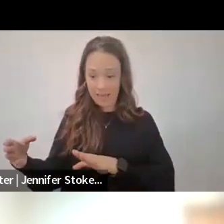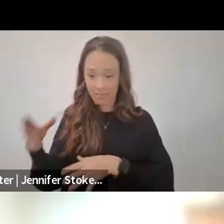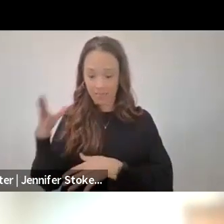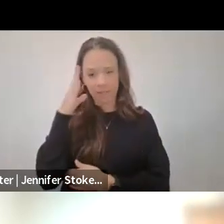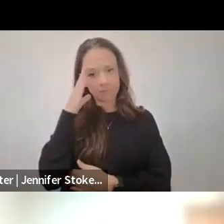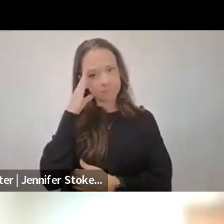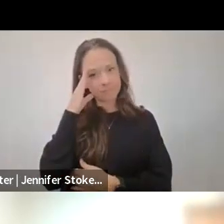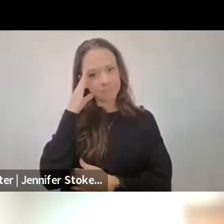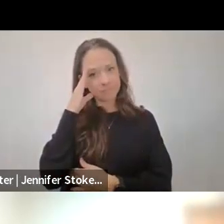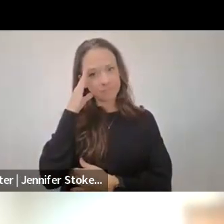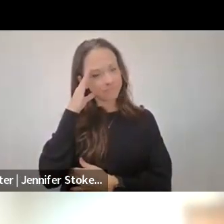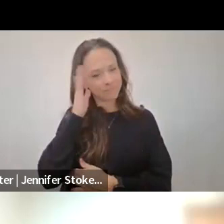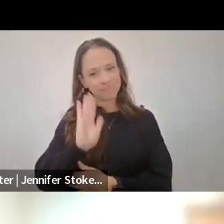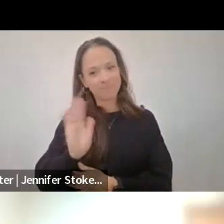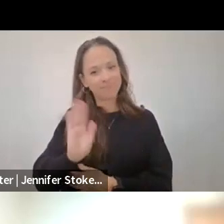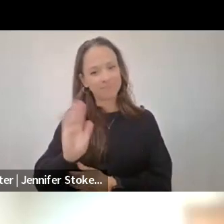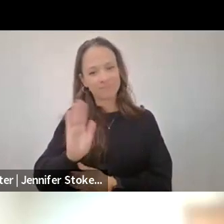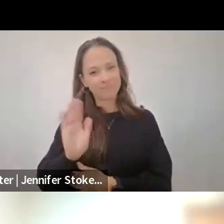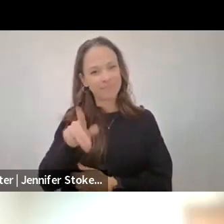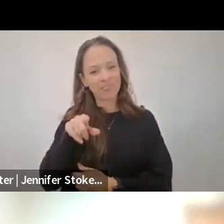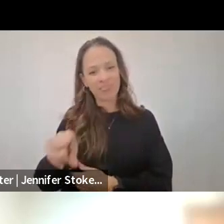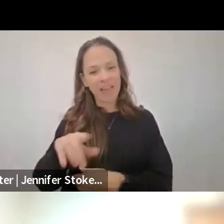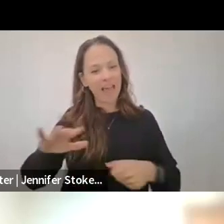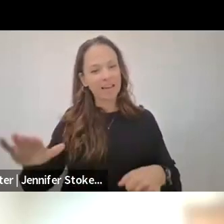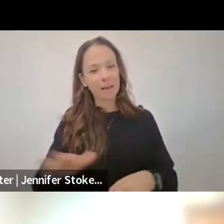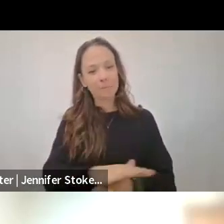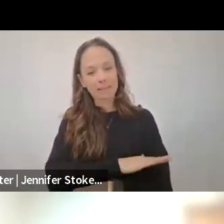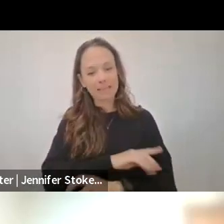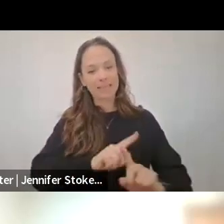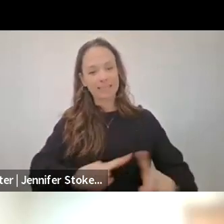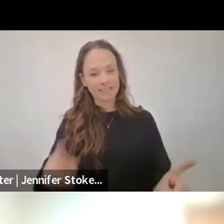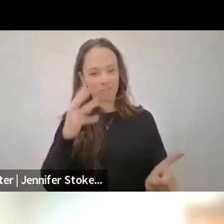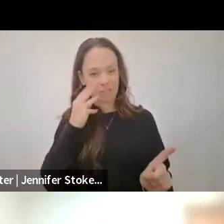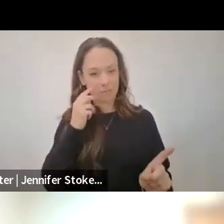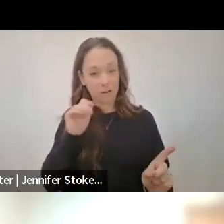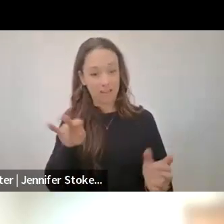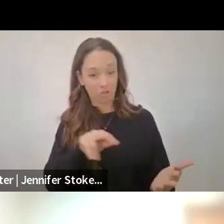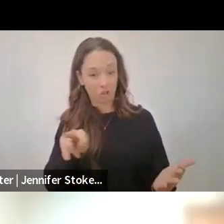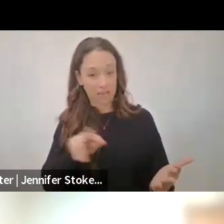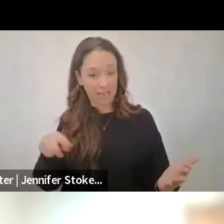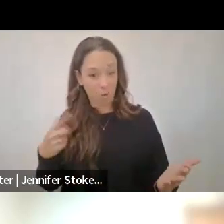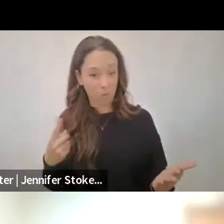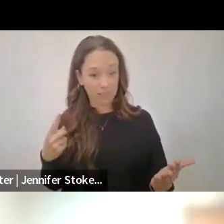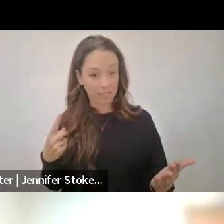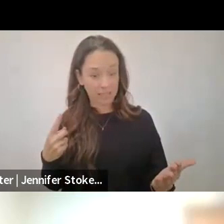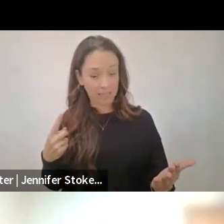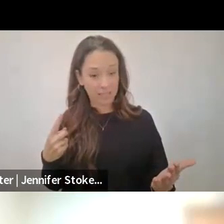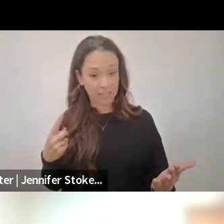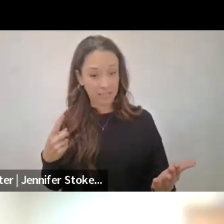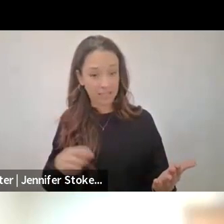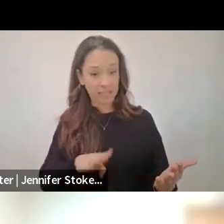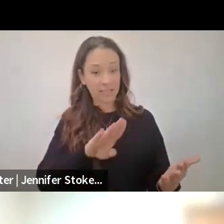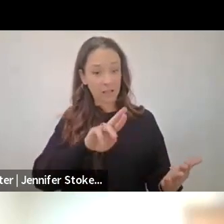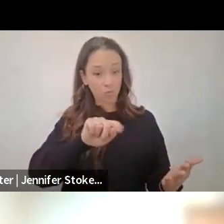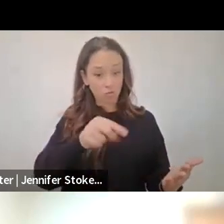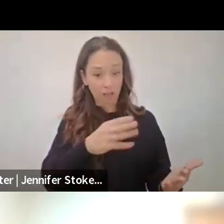a topic, and I'm like, whoa, they just had an entirely different experience because breadth and depth and birth and death